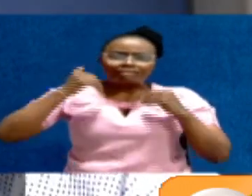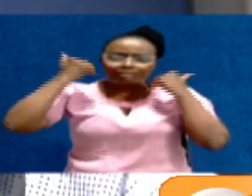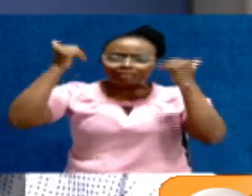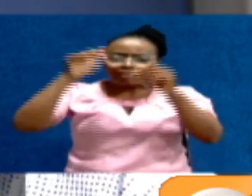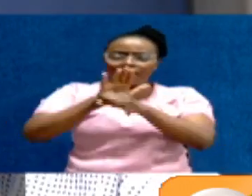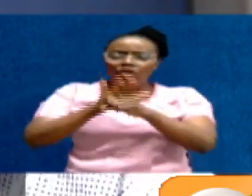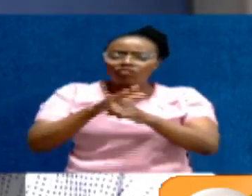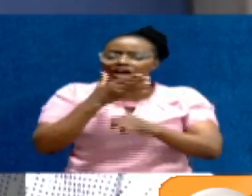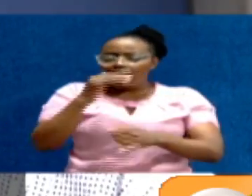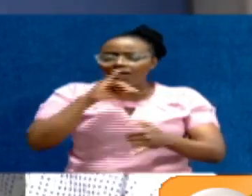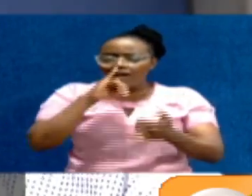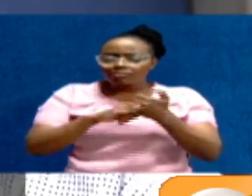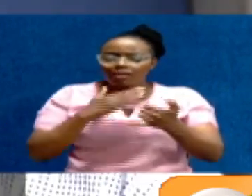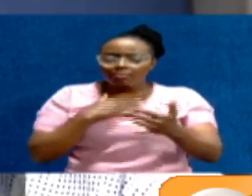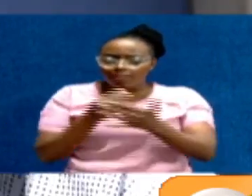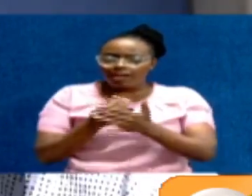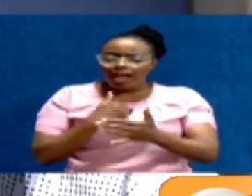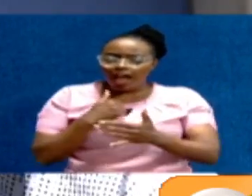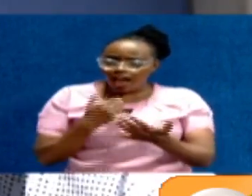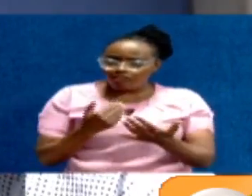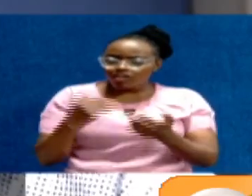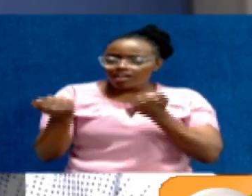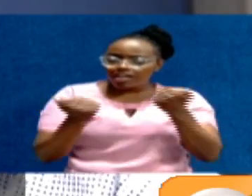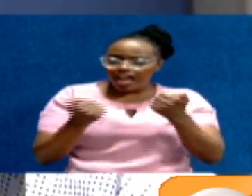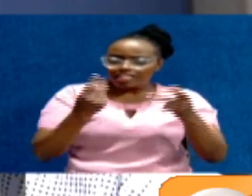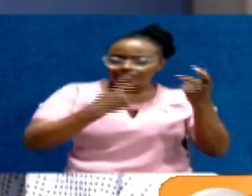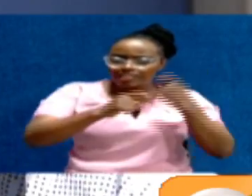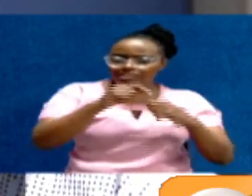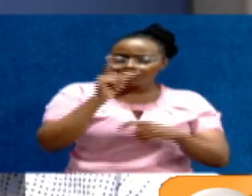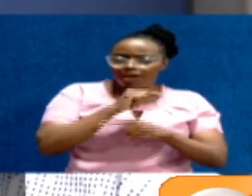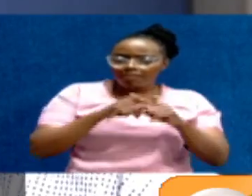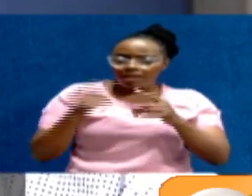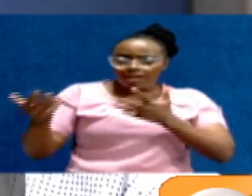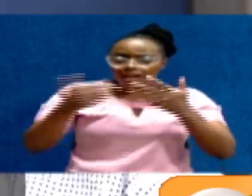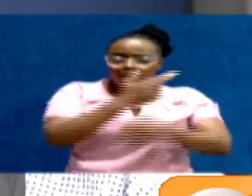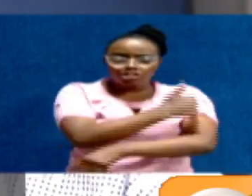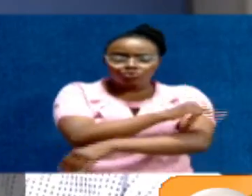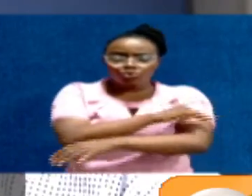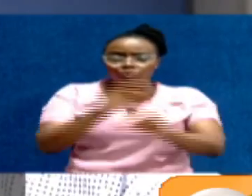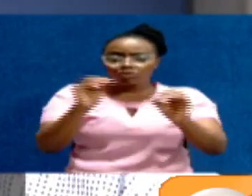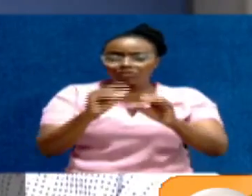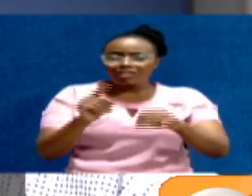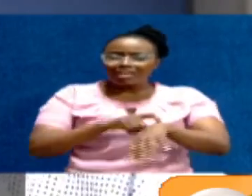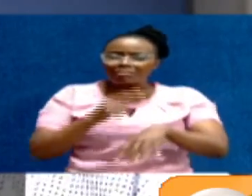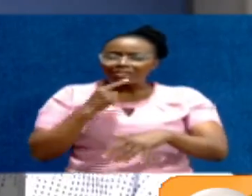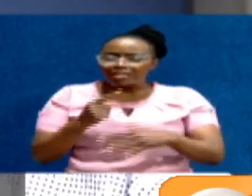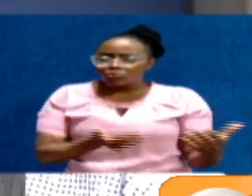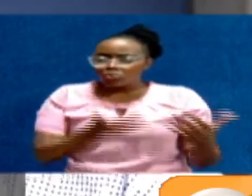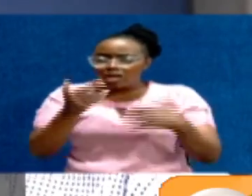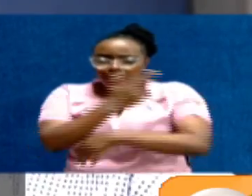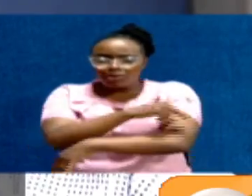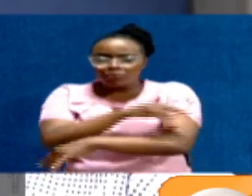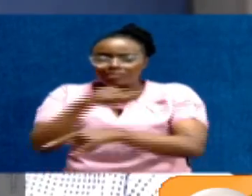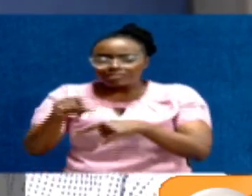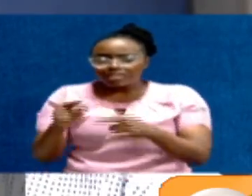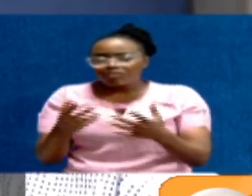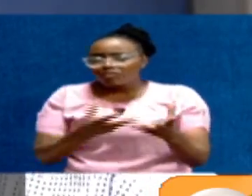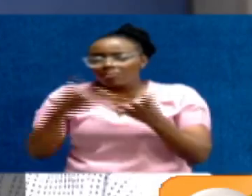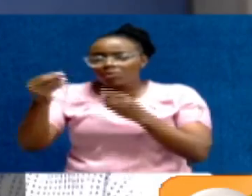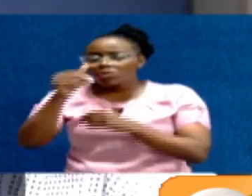bwanangu alikuwa na pesa, anauza magari, hataki kunipeleka OC, nikimwambia ni mgonjwa. Nikimwambia nipeleke OC,